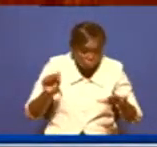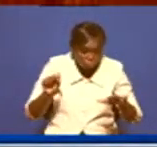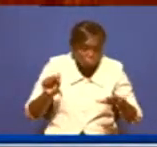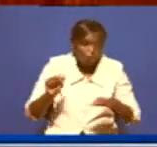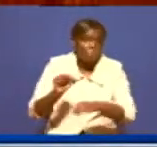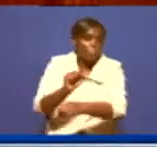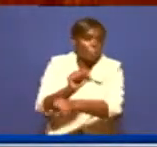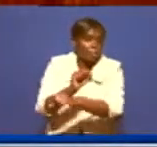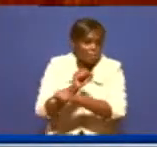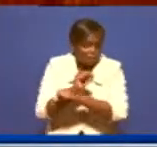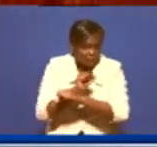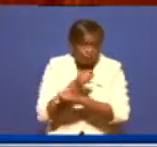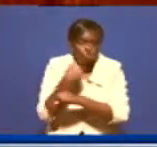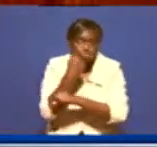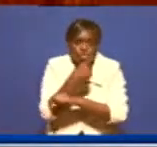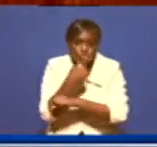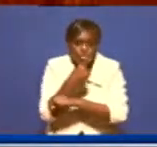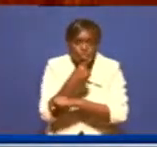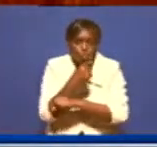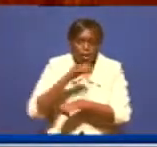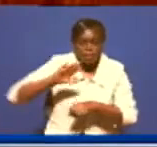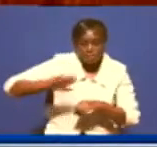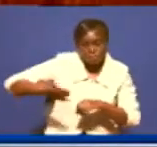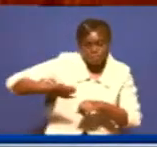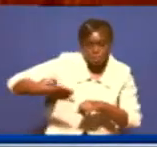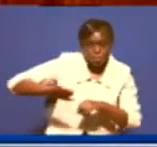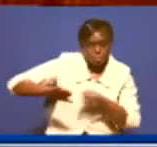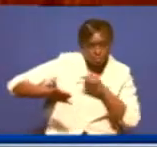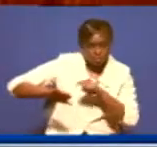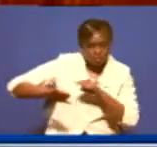protect that deposit in a